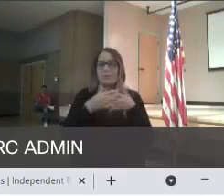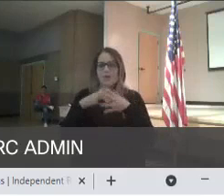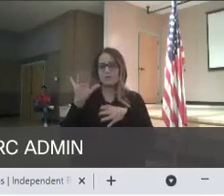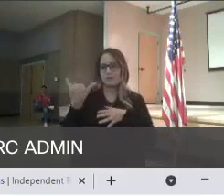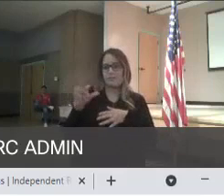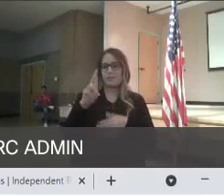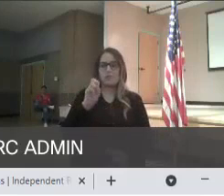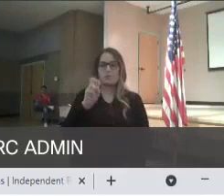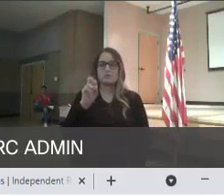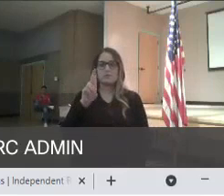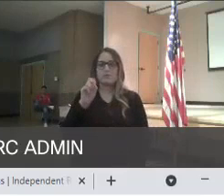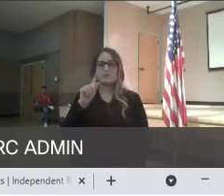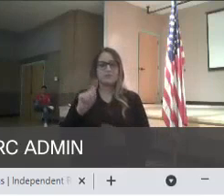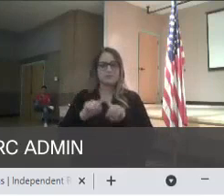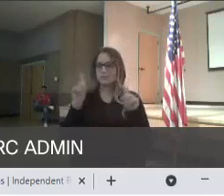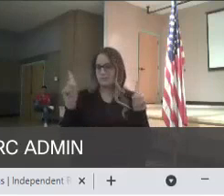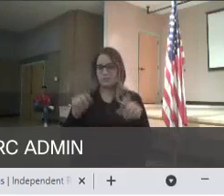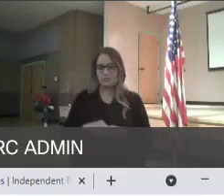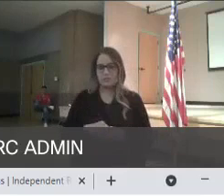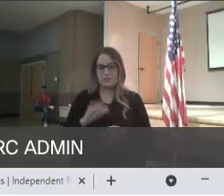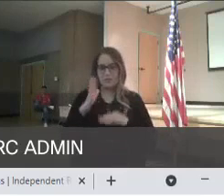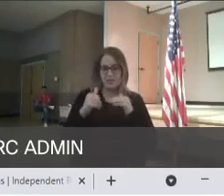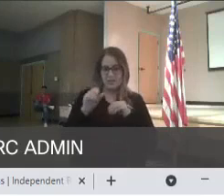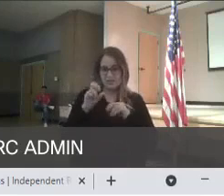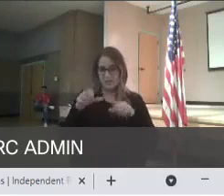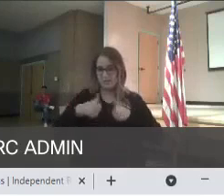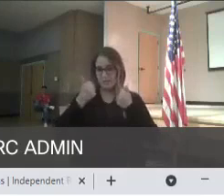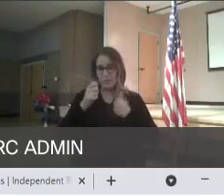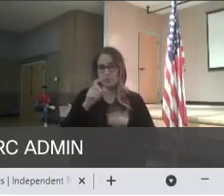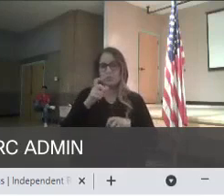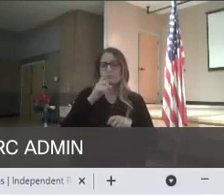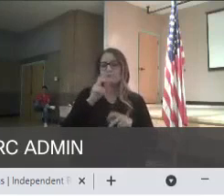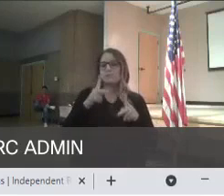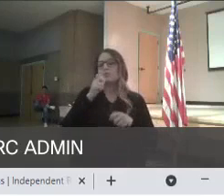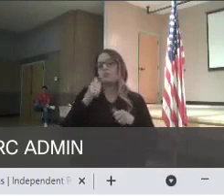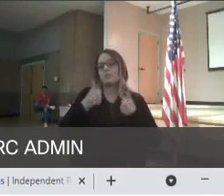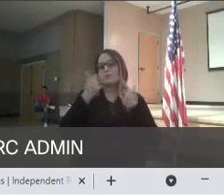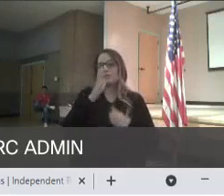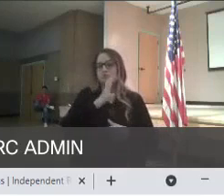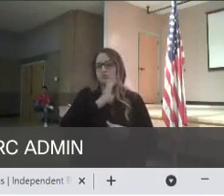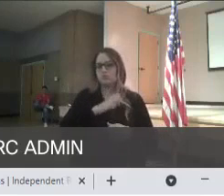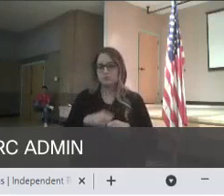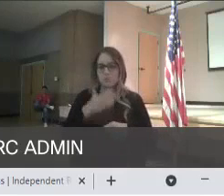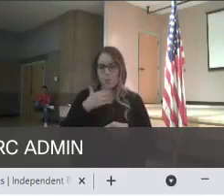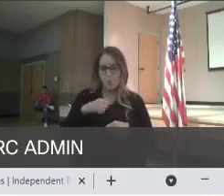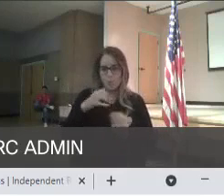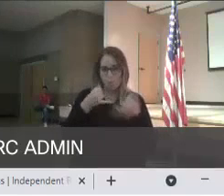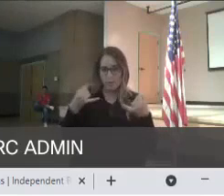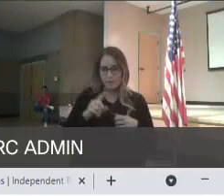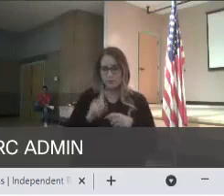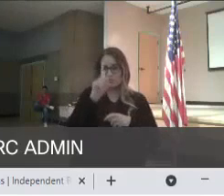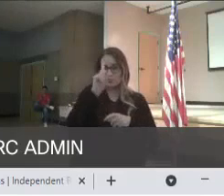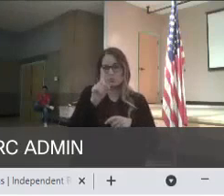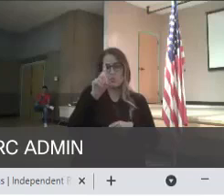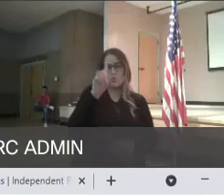that reservation are totally different and dynamic than the residents that are in Chandler. The old line, which was up